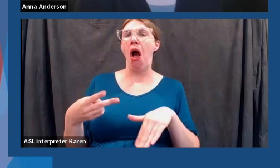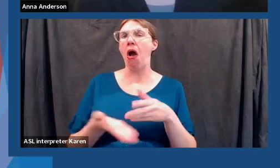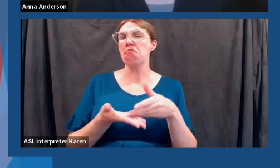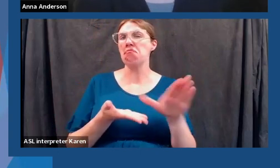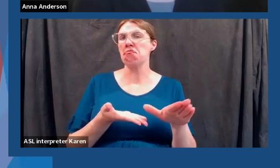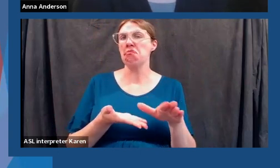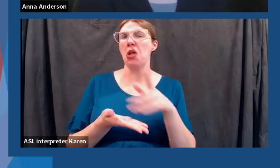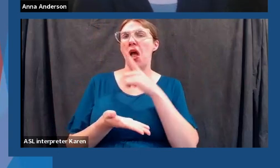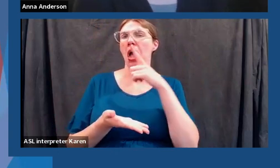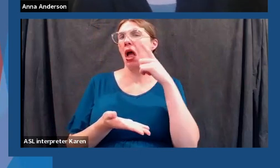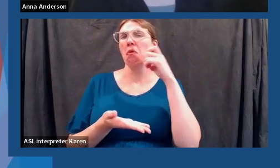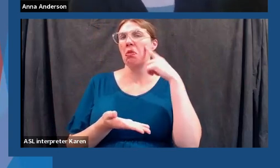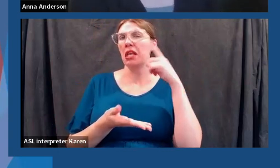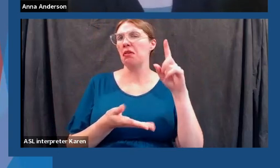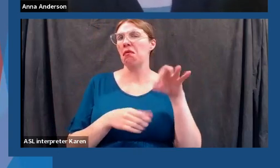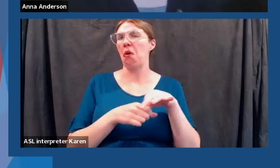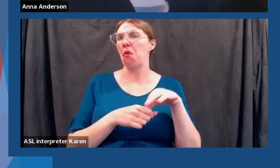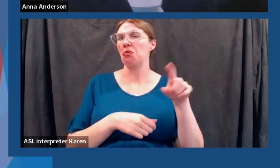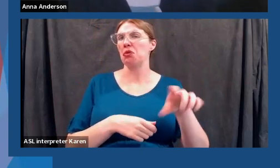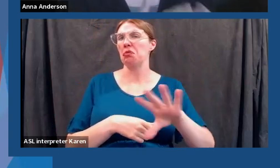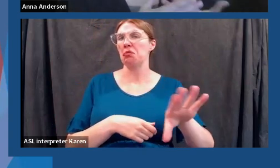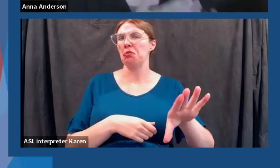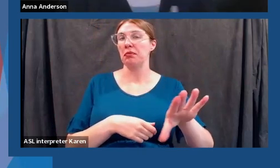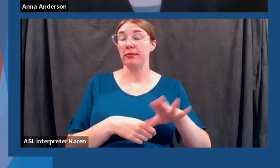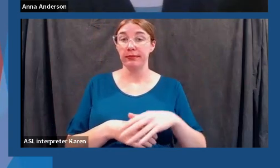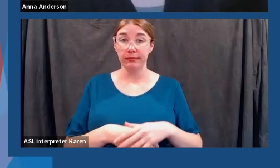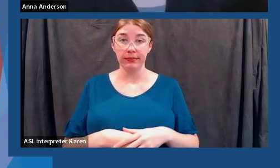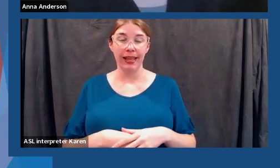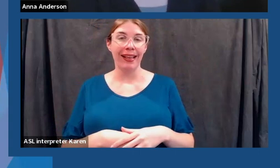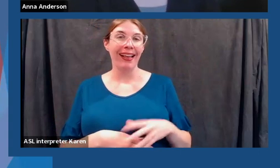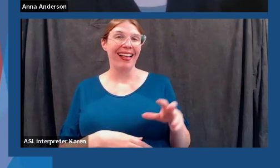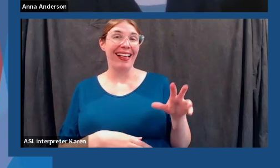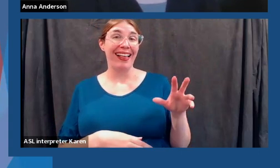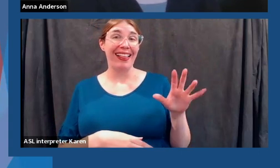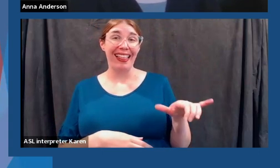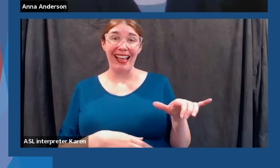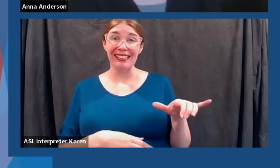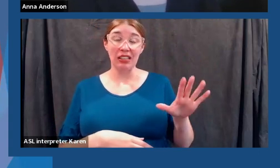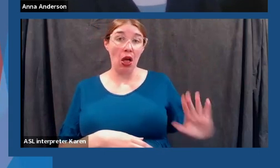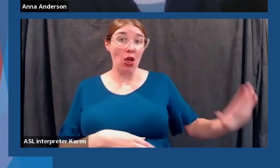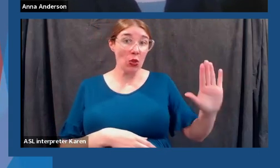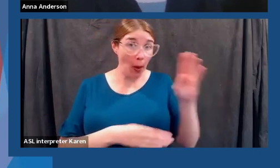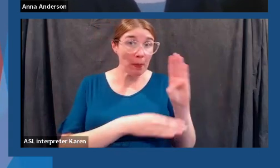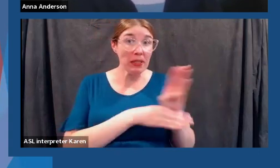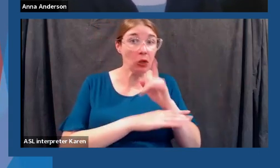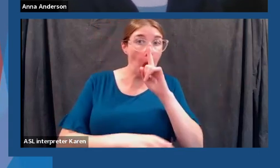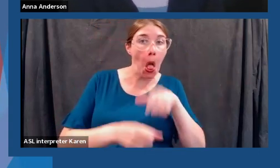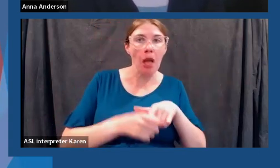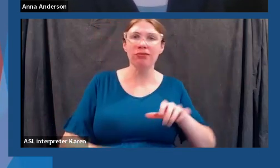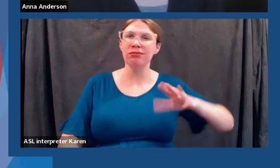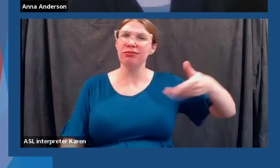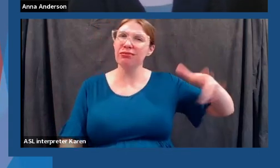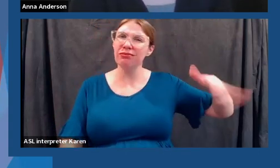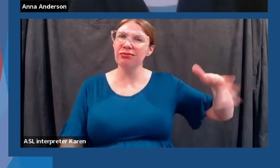to vote. That is, like I like to say, that's none of our business. And the reason it's none of